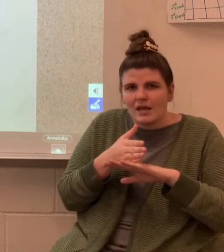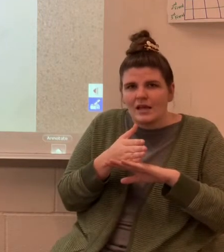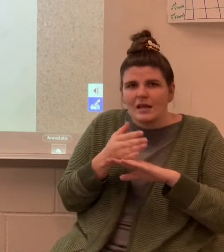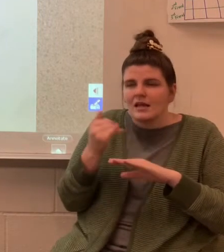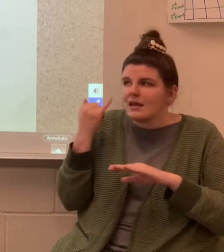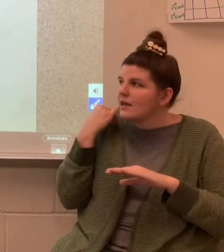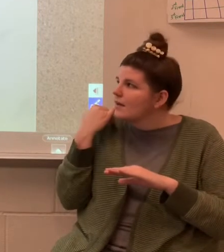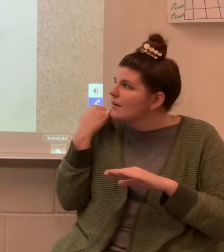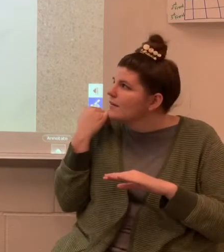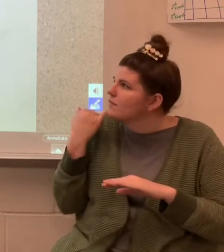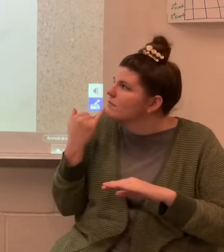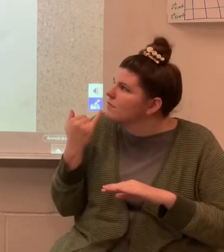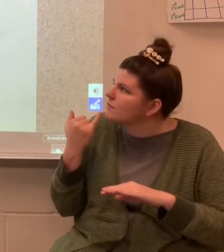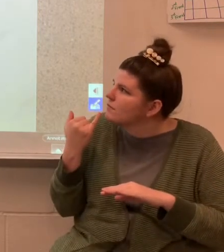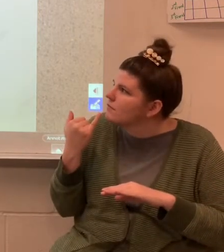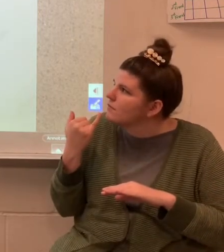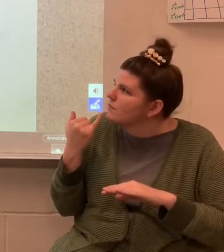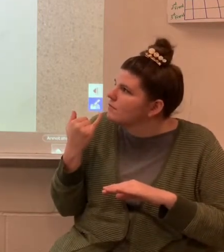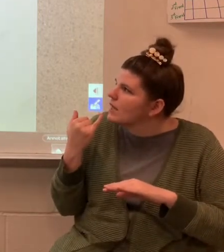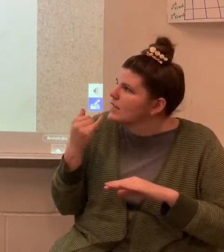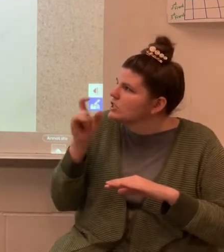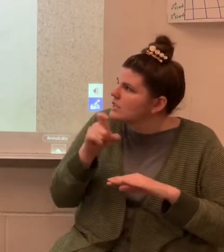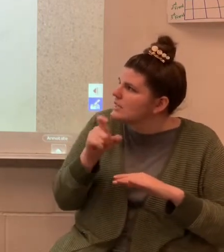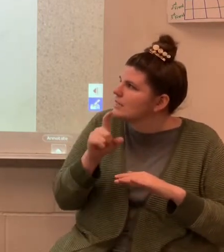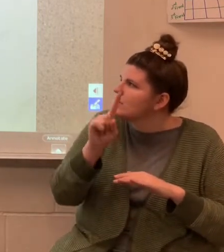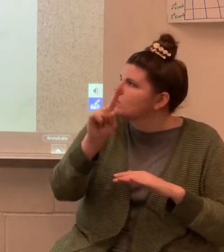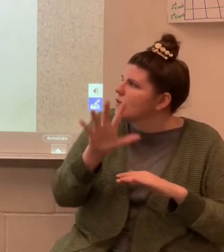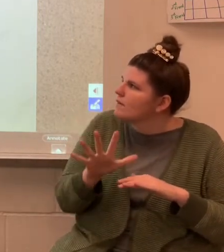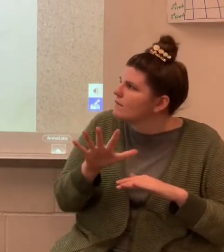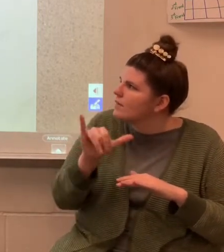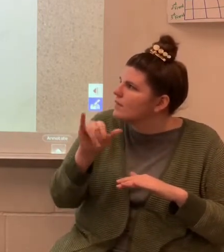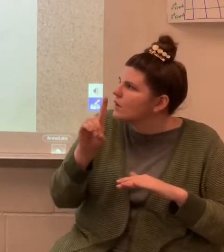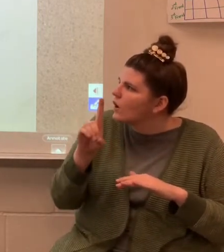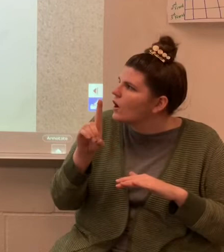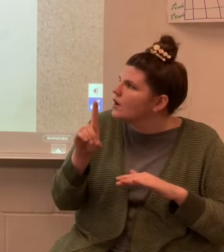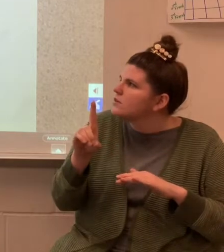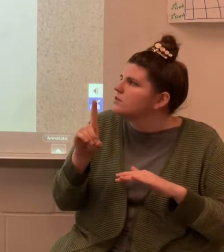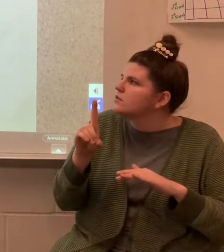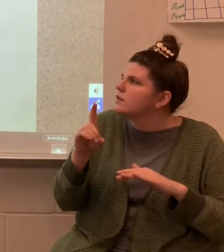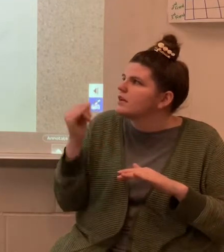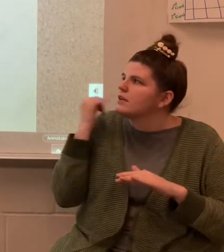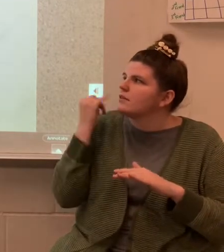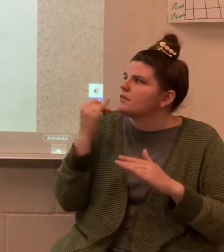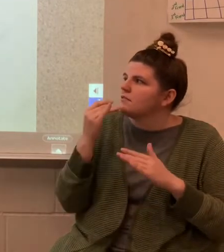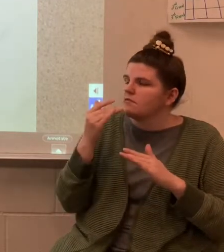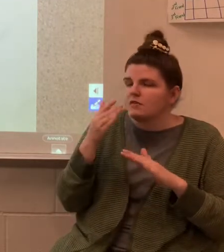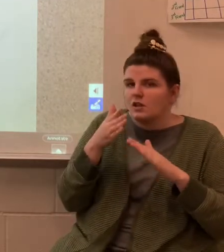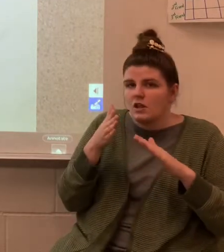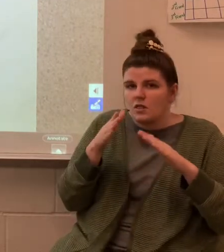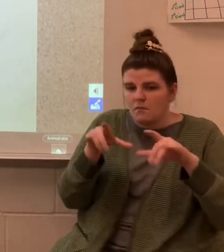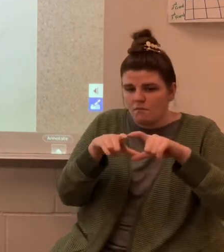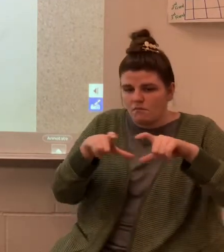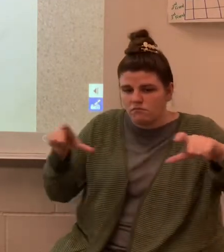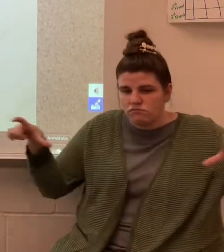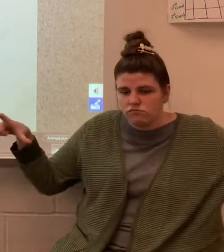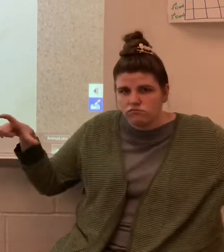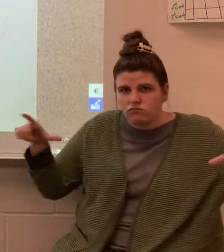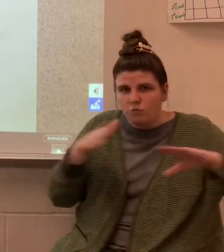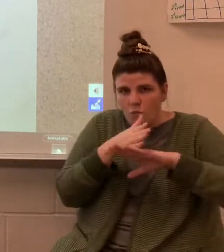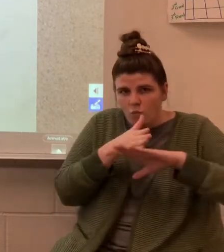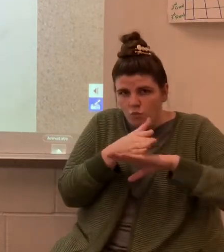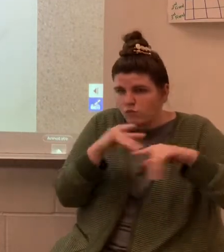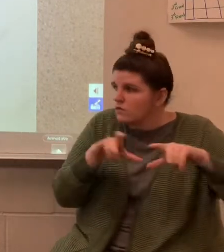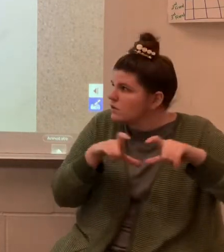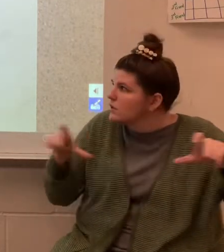cut? So we've done these multiple times. I have a 2-foot yard, okay, where on here, we'll go to right here, because there's my